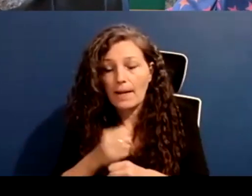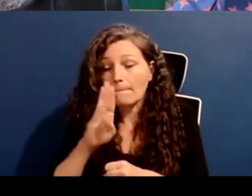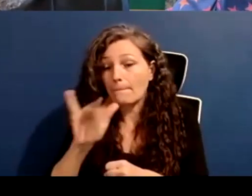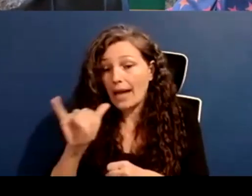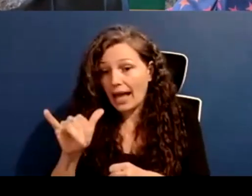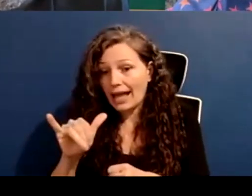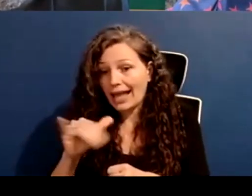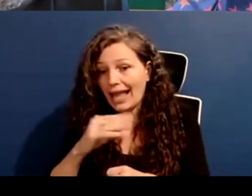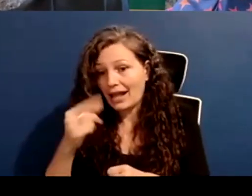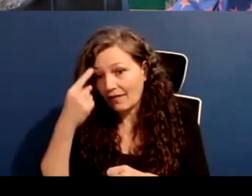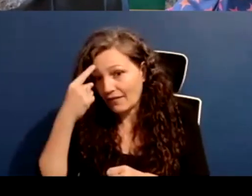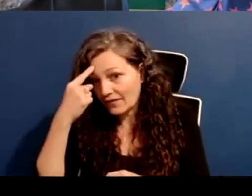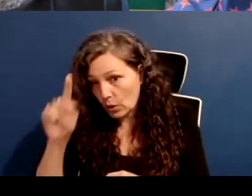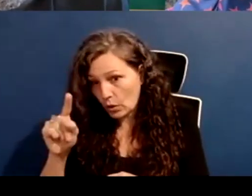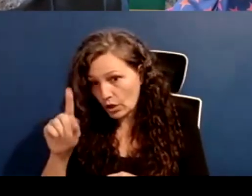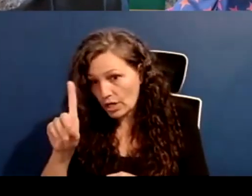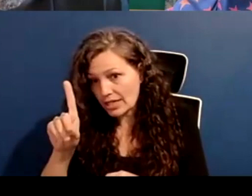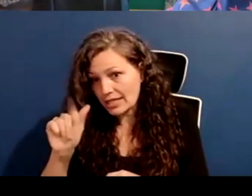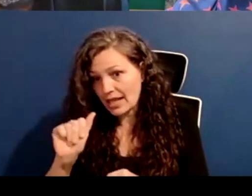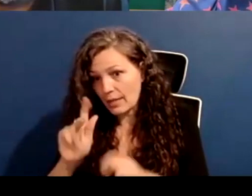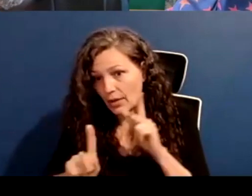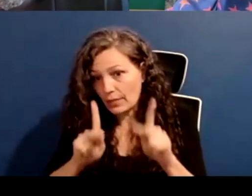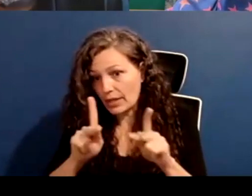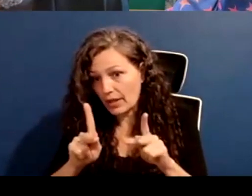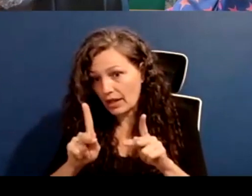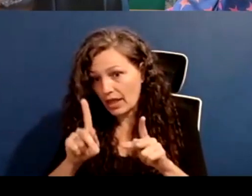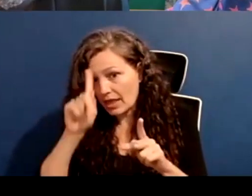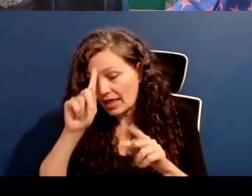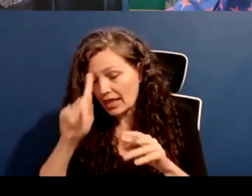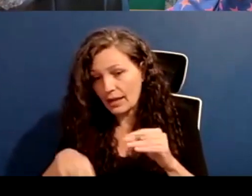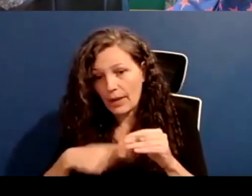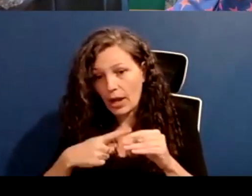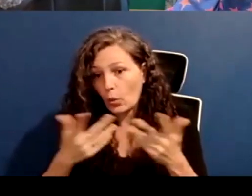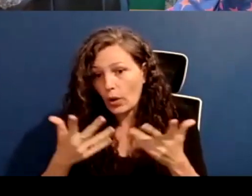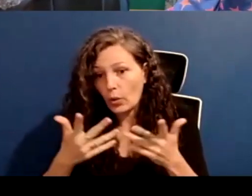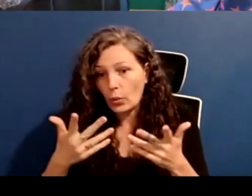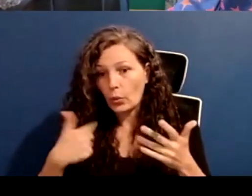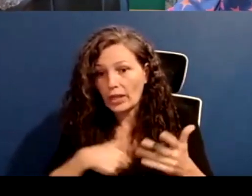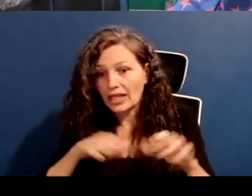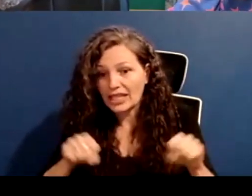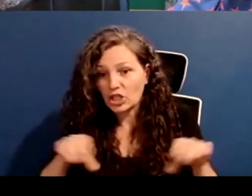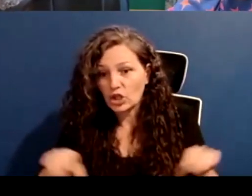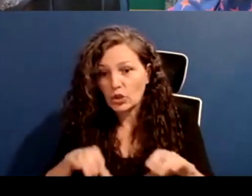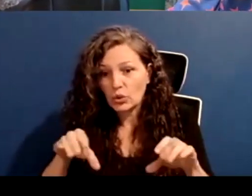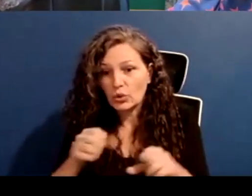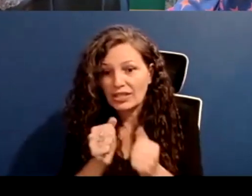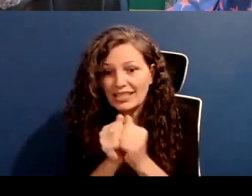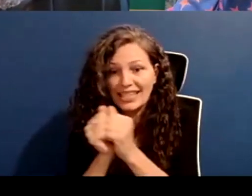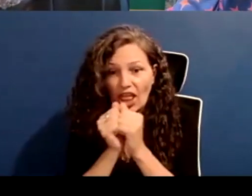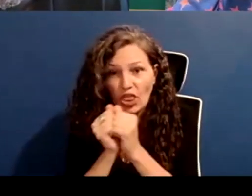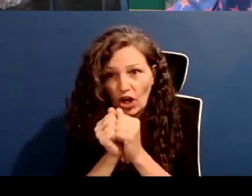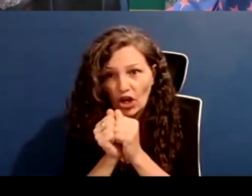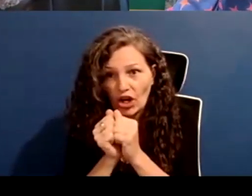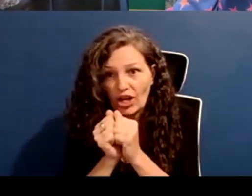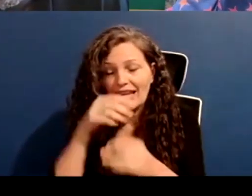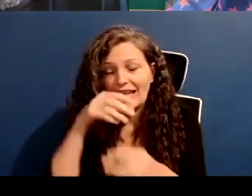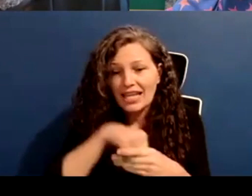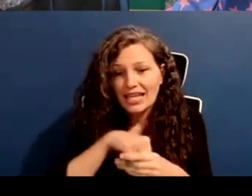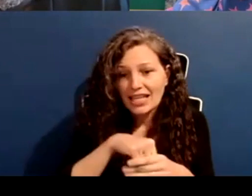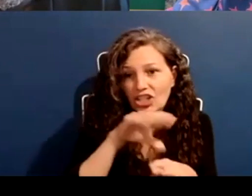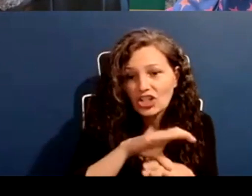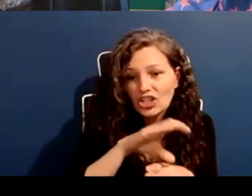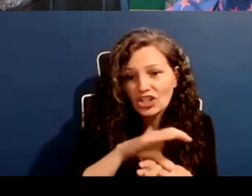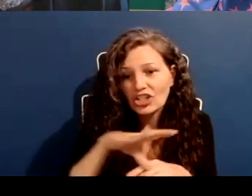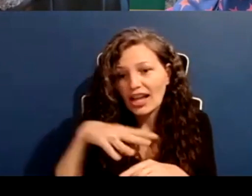Imagine what else we could create together in the church and through the church and in our lives if we learned from